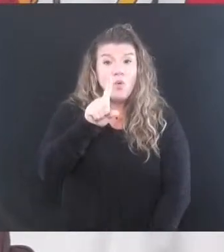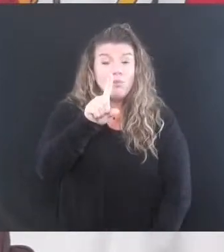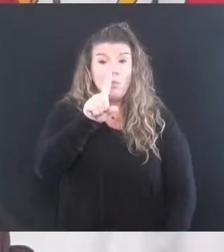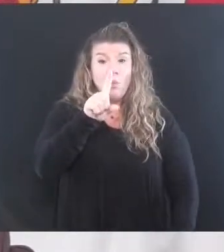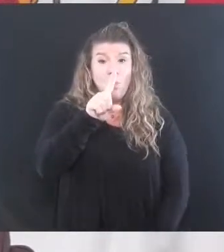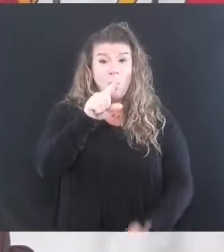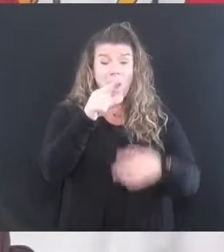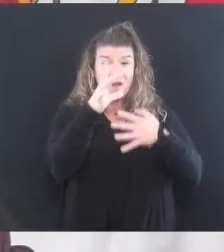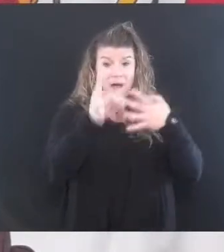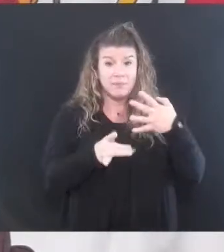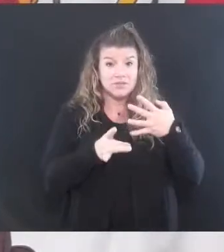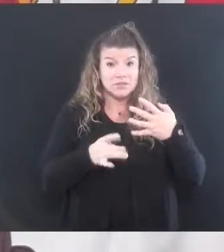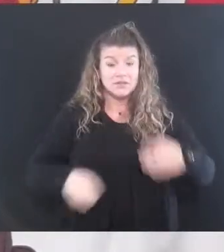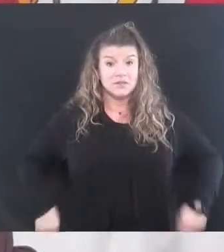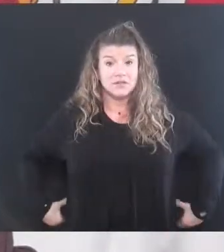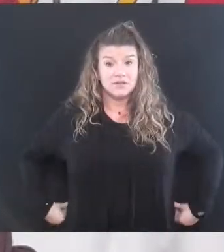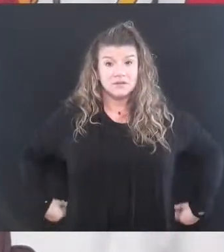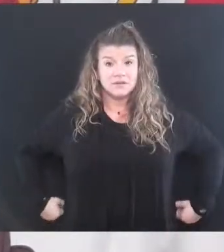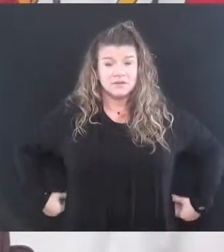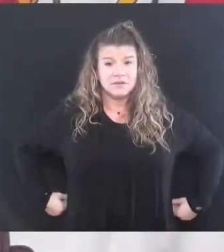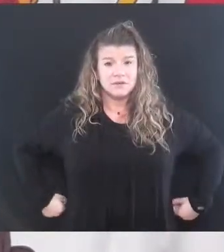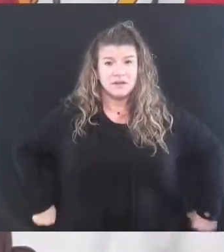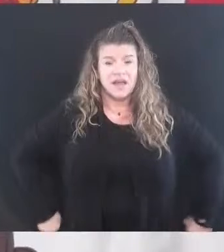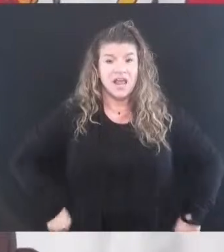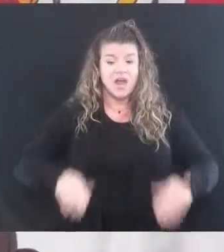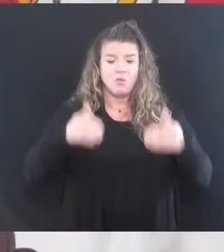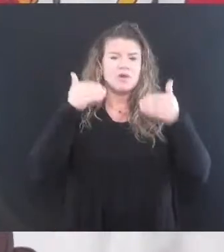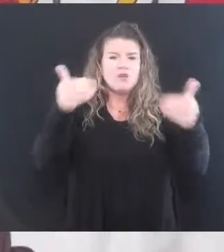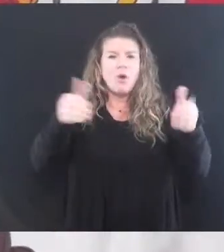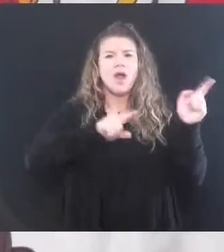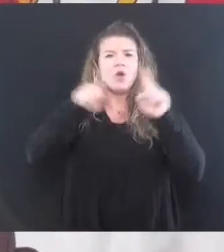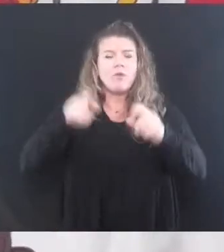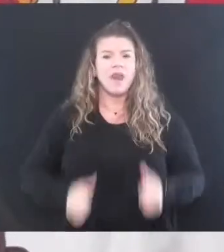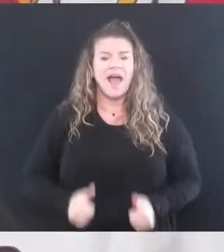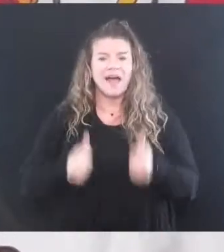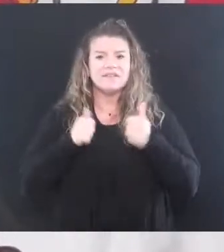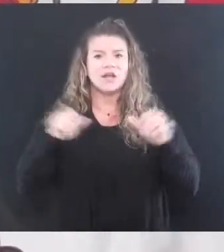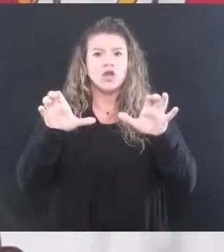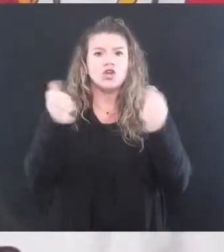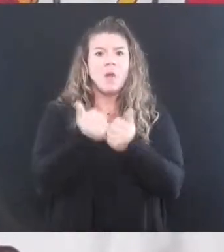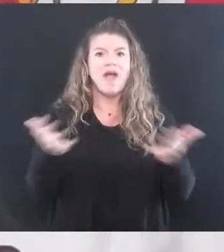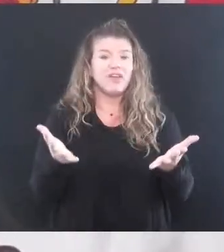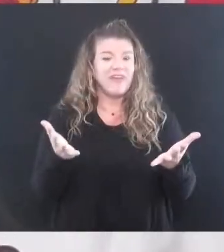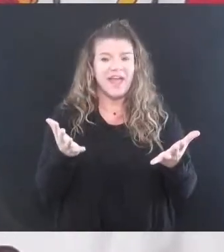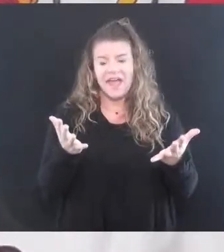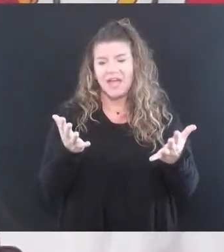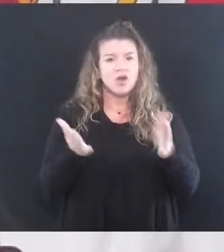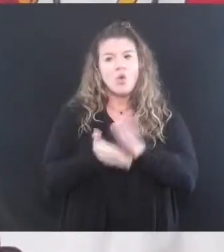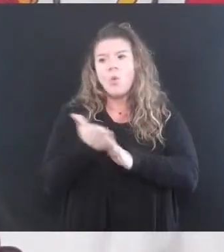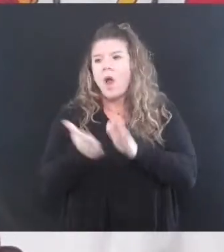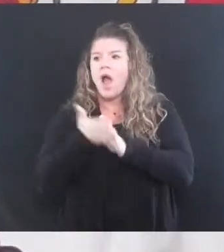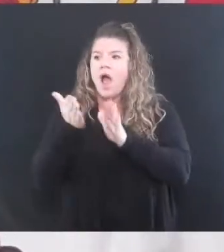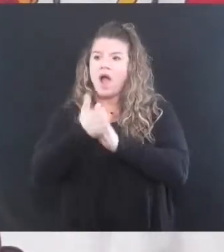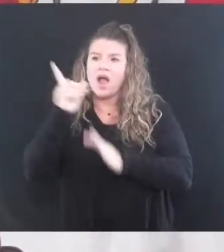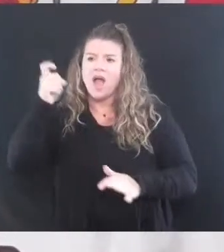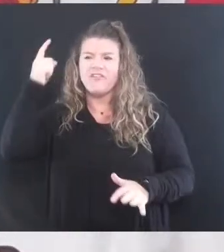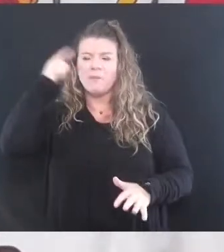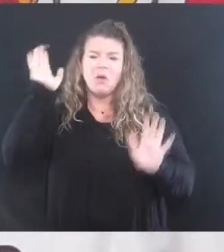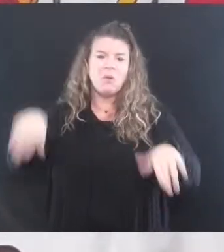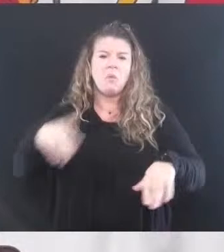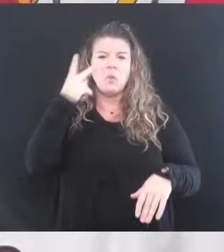you what let's do. Let's just go on about our lives and do everything and run the government and everything. We'll see you a week